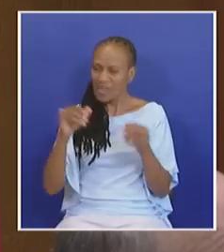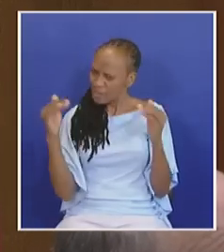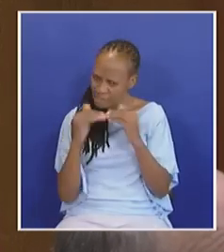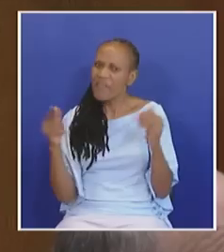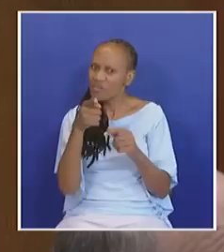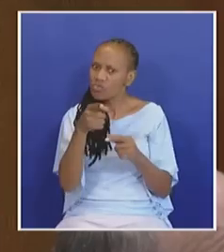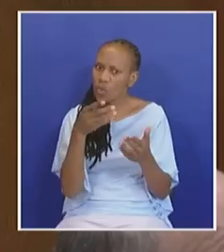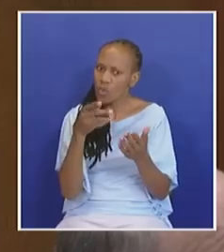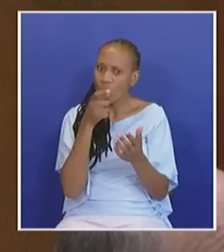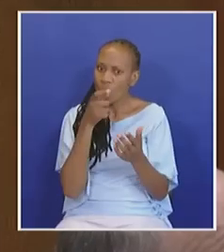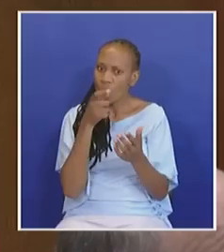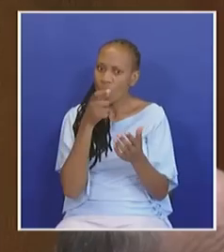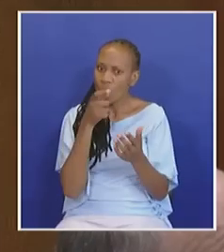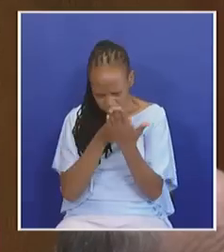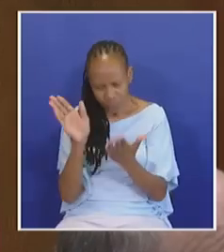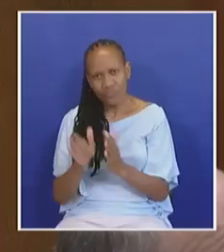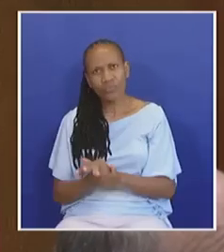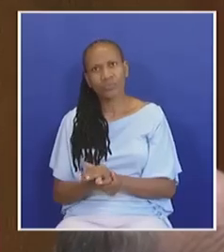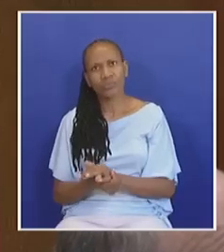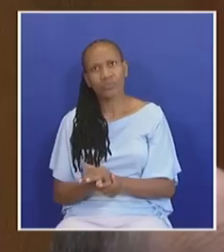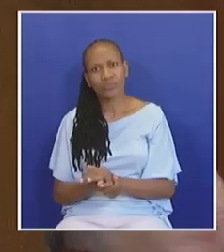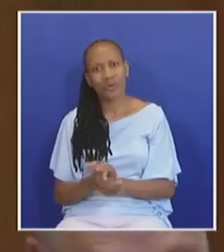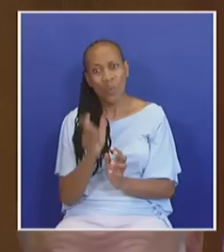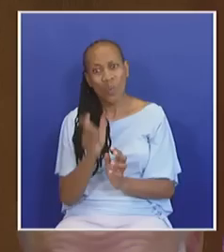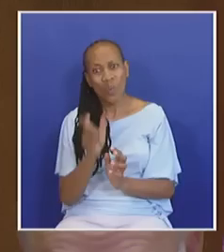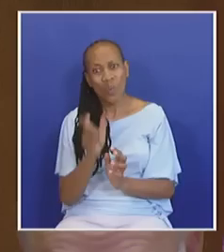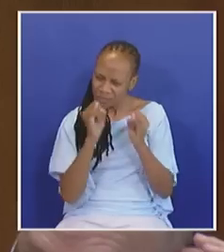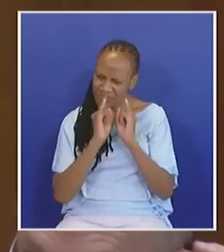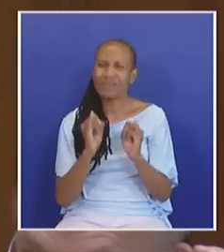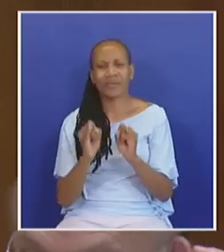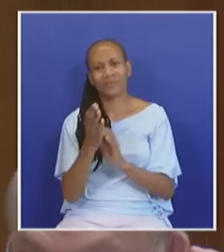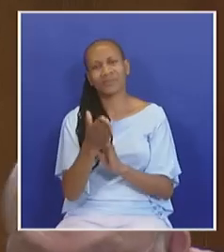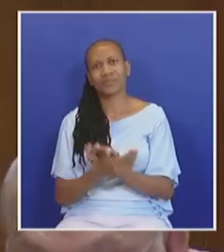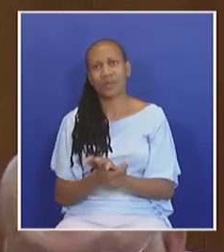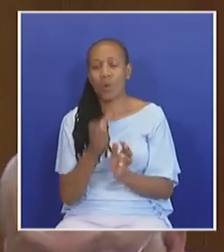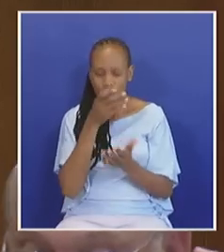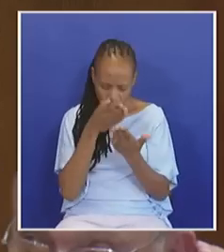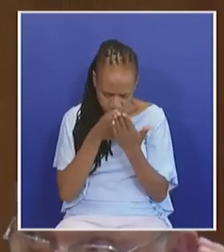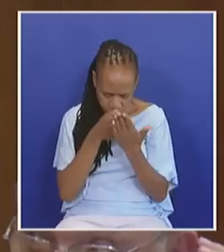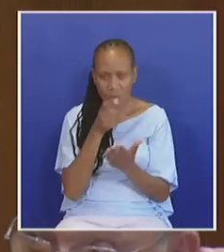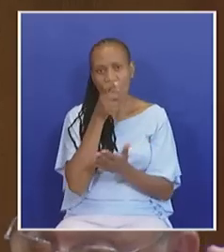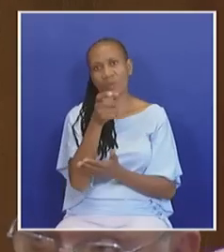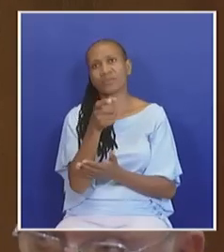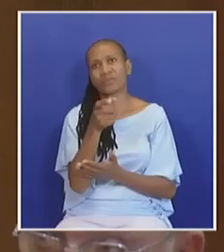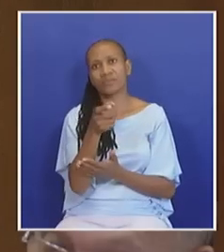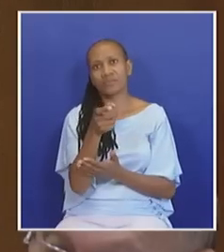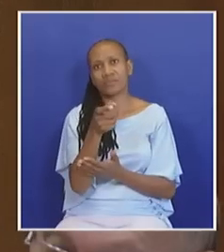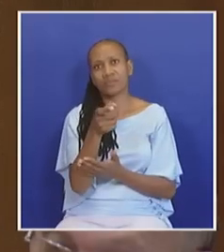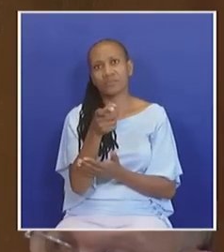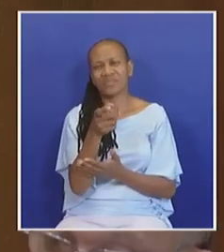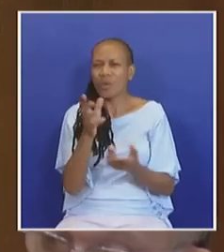because of the serious nature that you referred to. That he must withdraw because it's